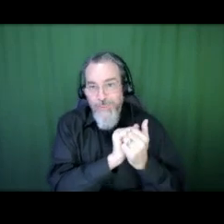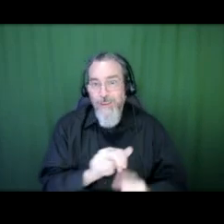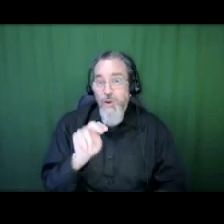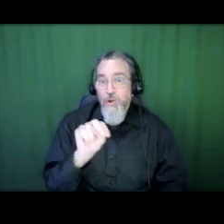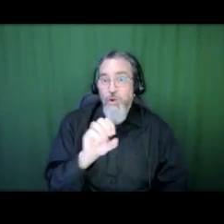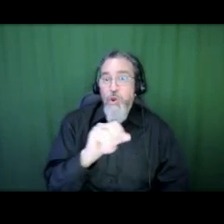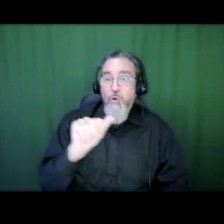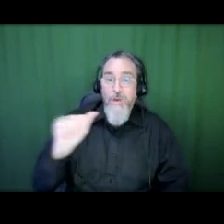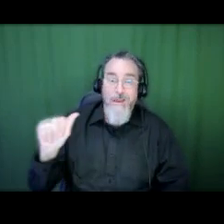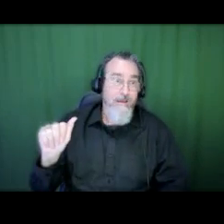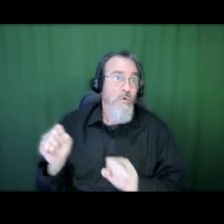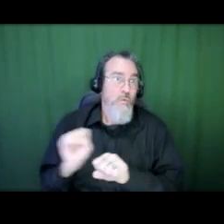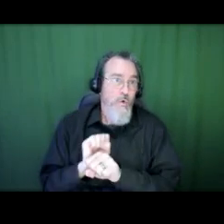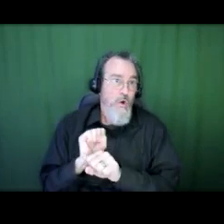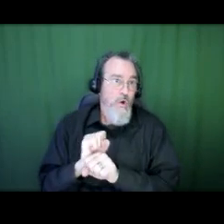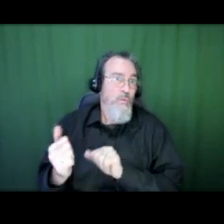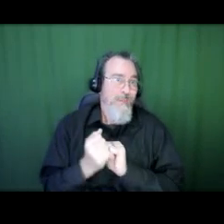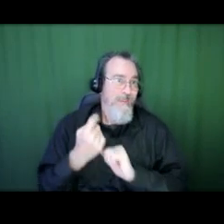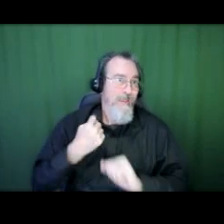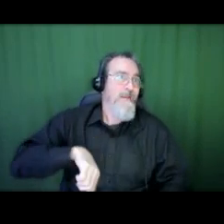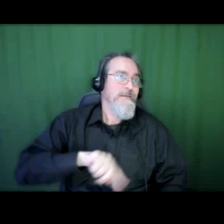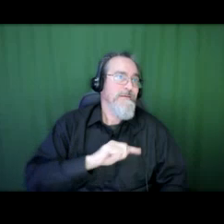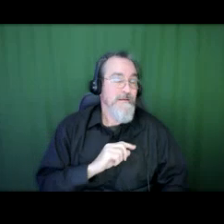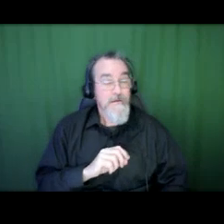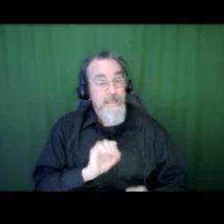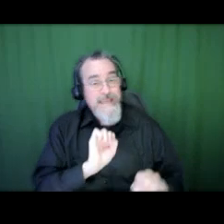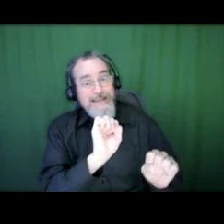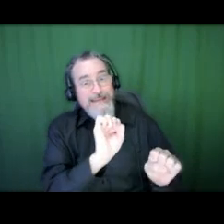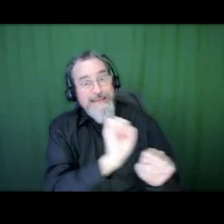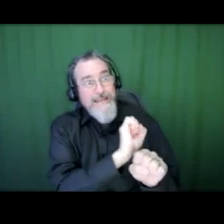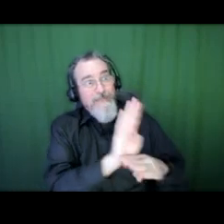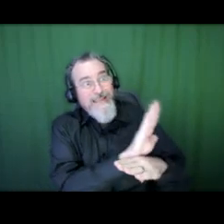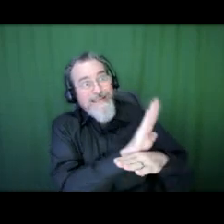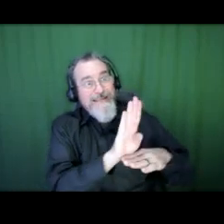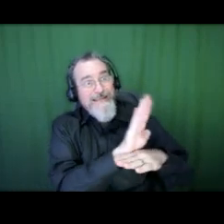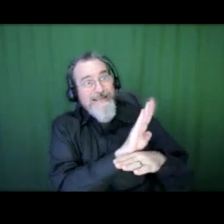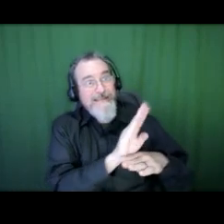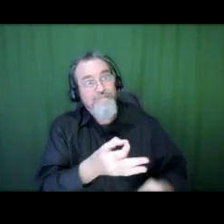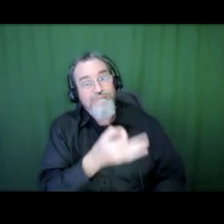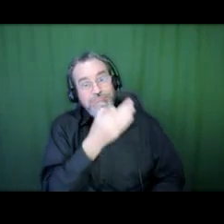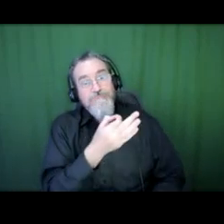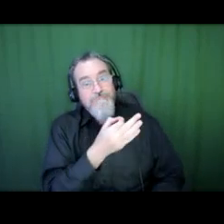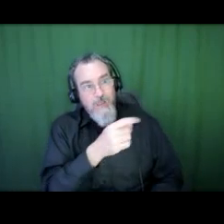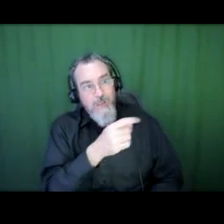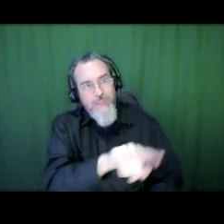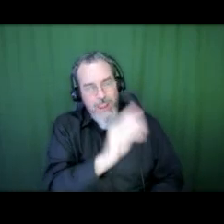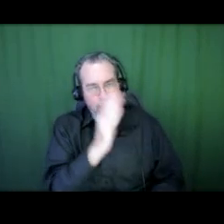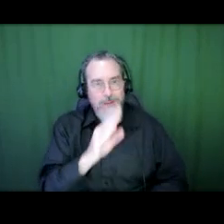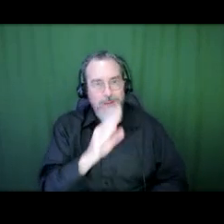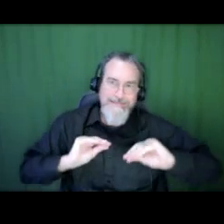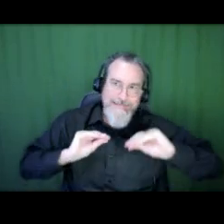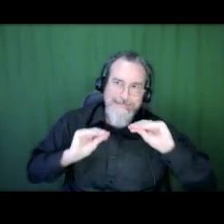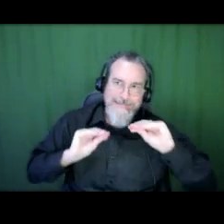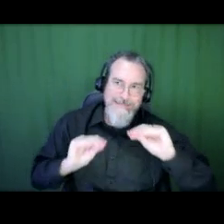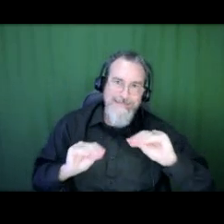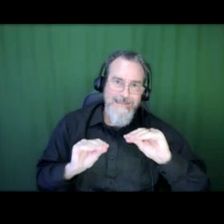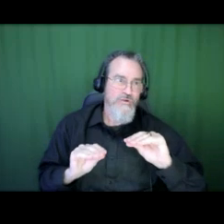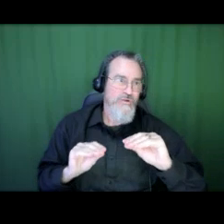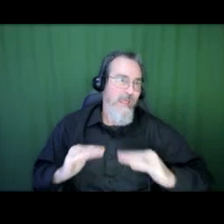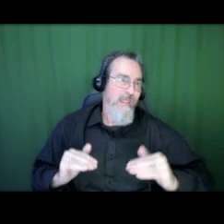have obviously the industry experts who are participating in this program, who are going to be teaching the structural elevation, the flood